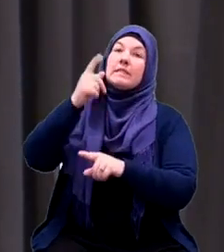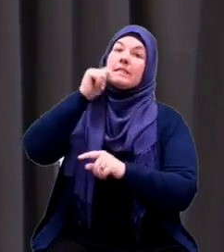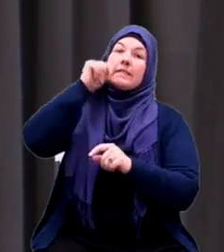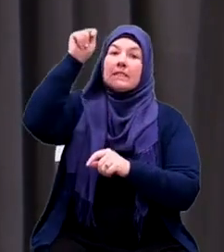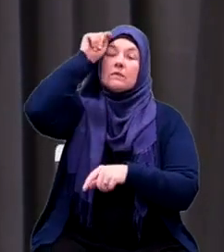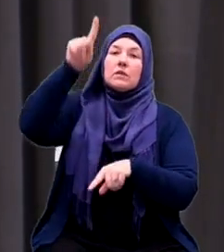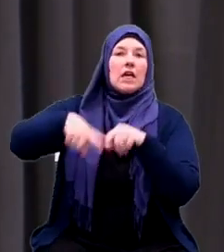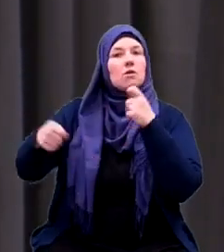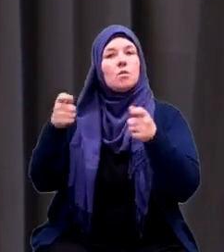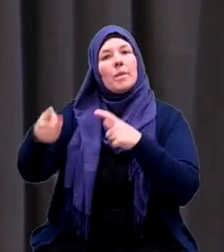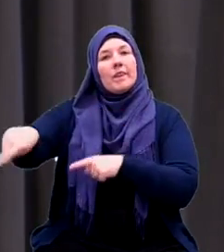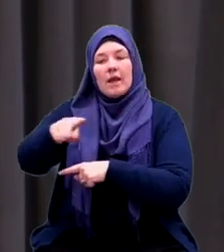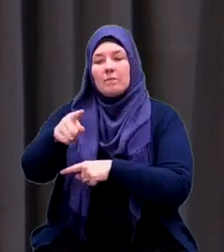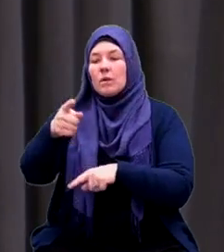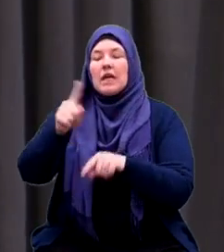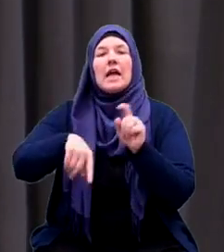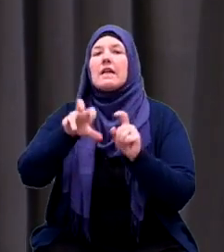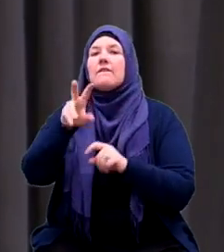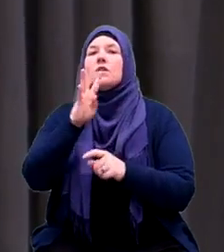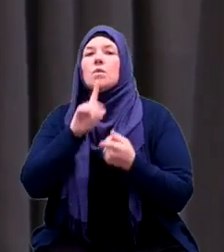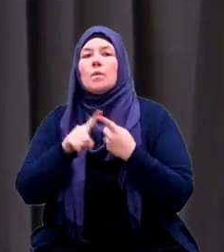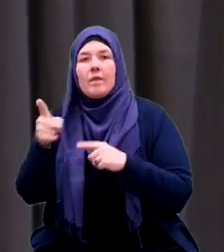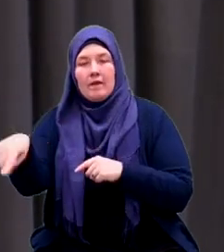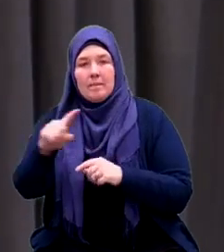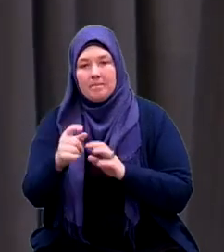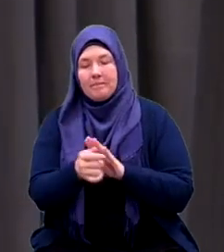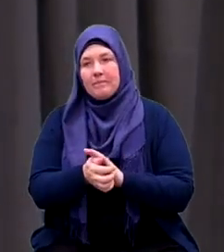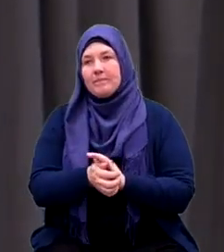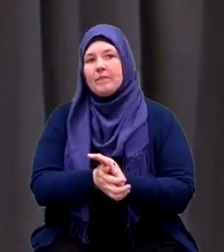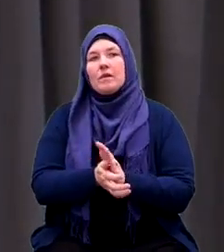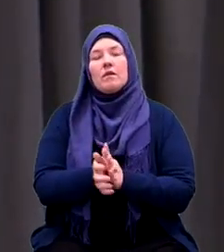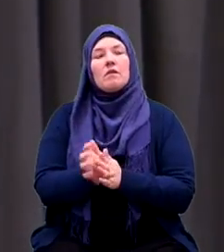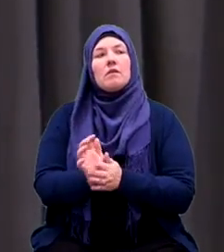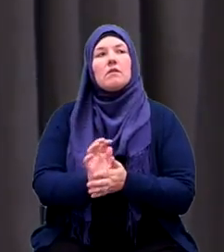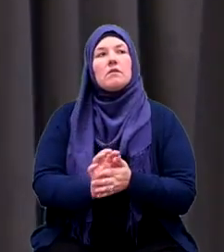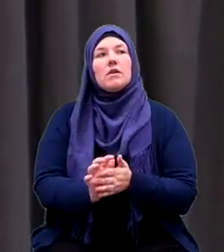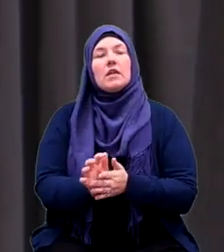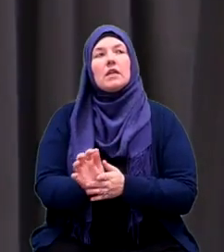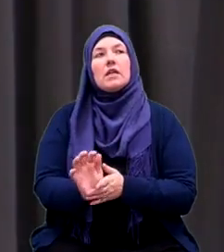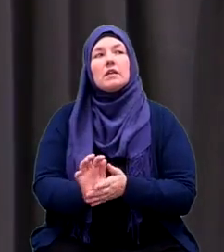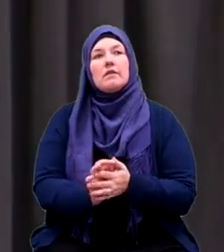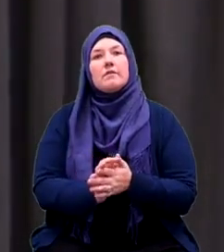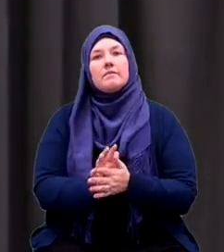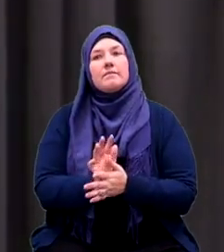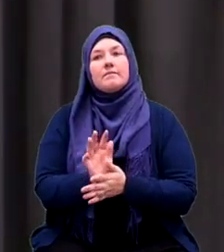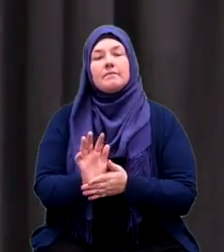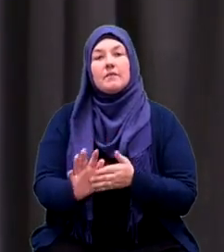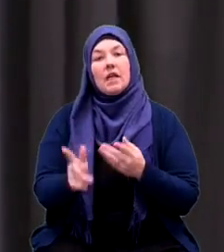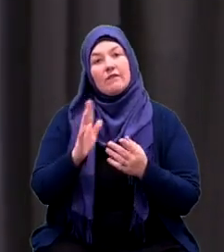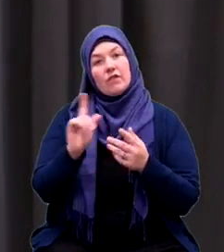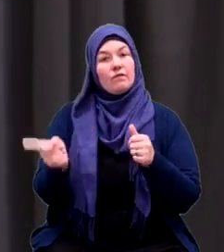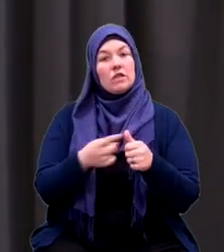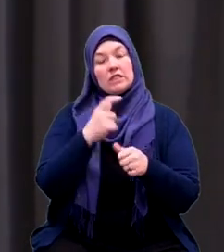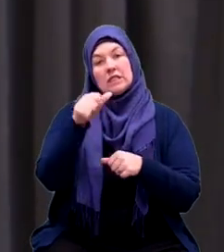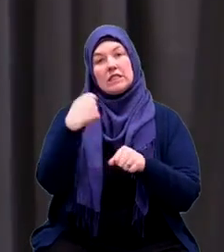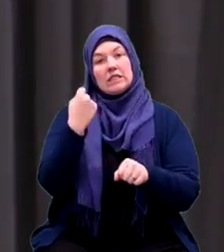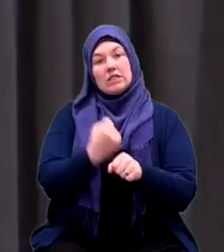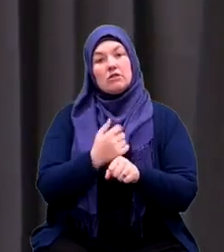cannot control them. We cannot even talk to them. So if we spend the first 10 years of our